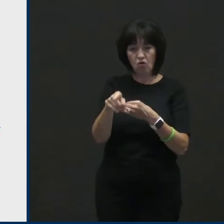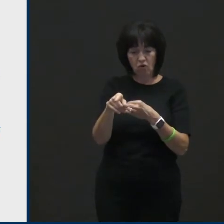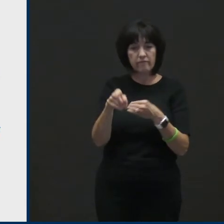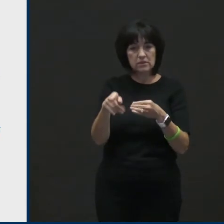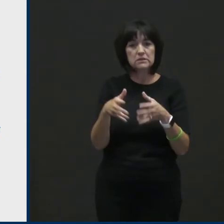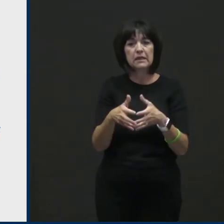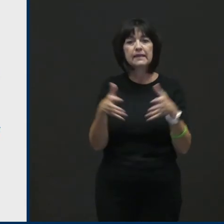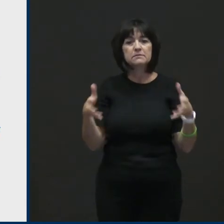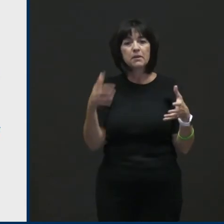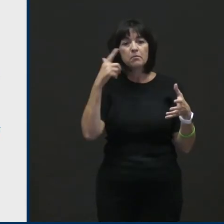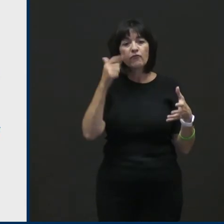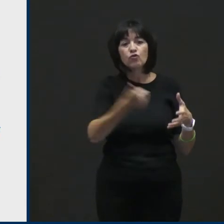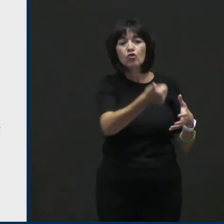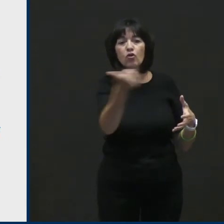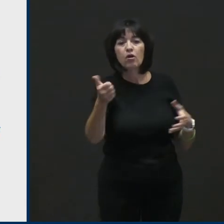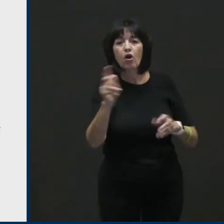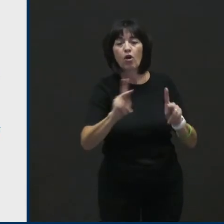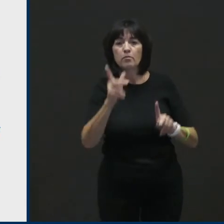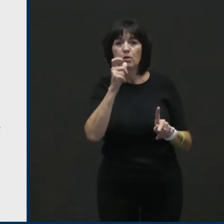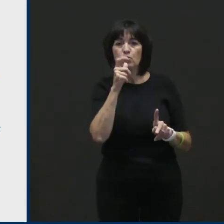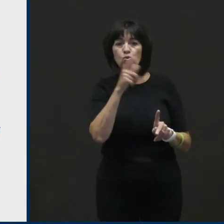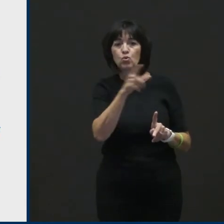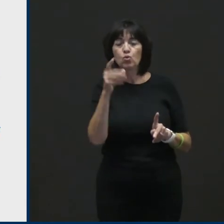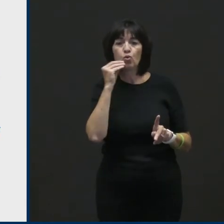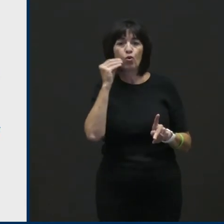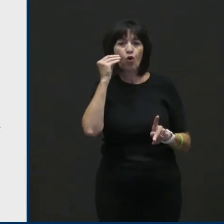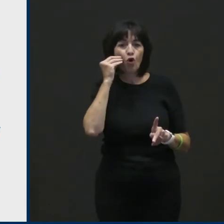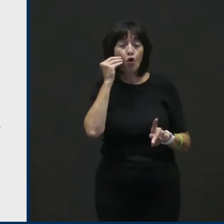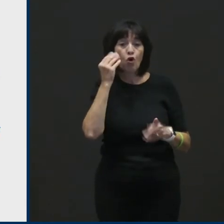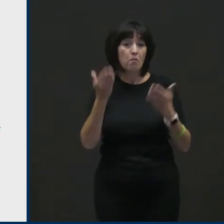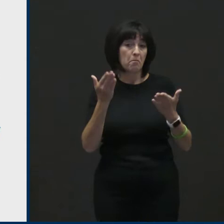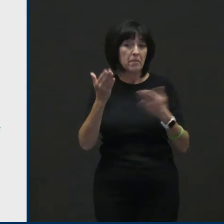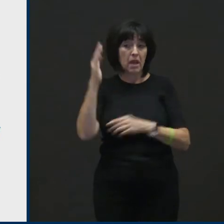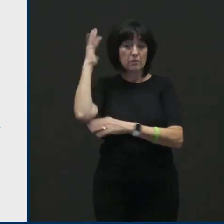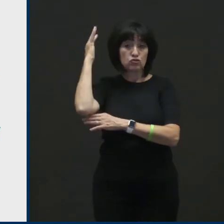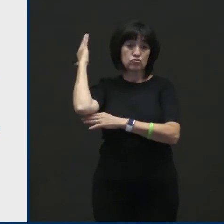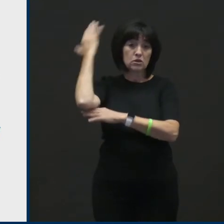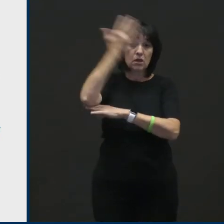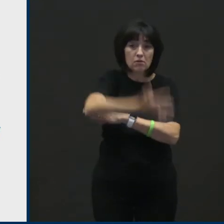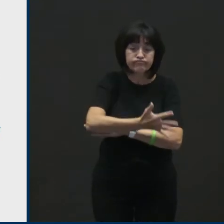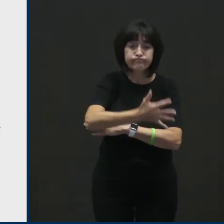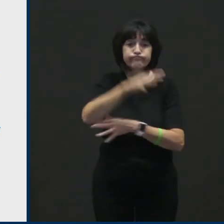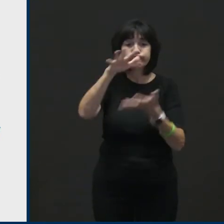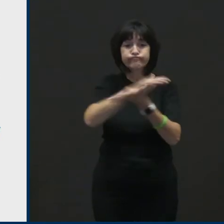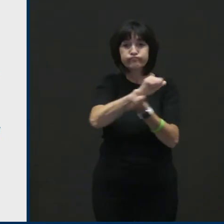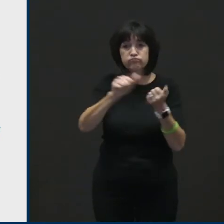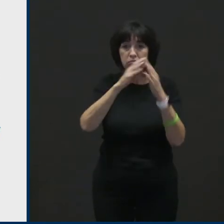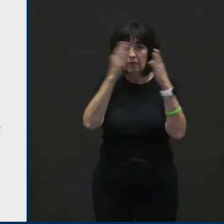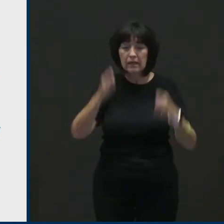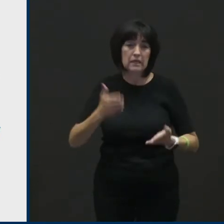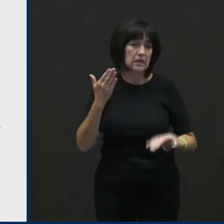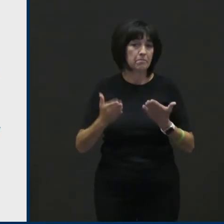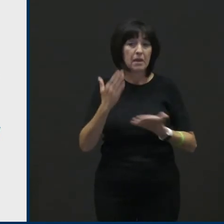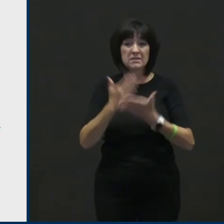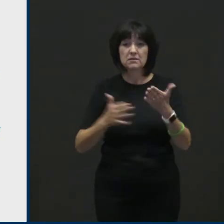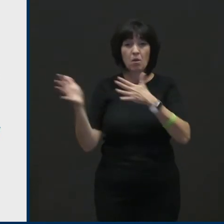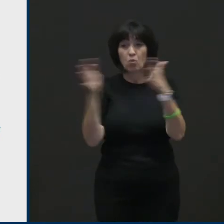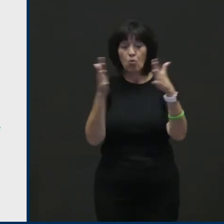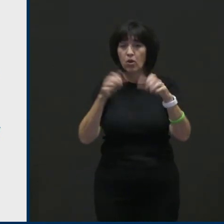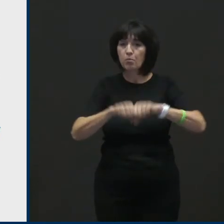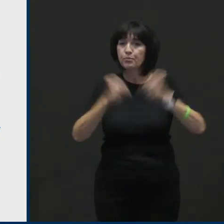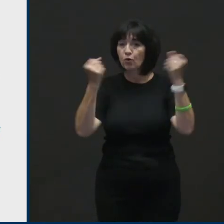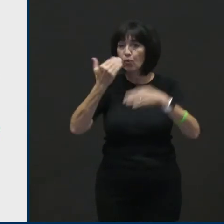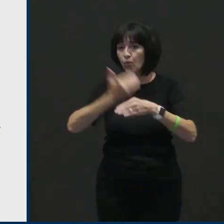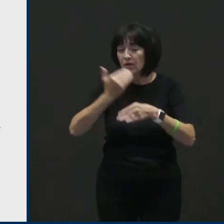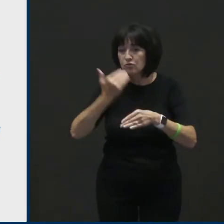for individuals that had home repairs, whether it's a tree on the roof, windows broken, maybe some debris that's keeping you from